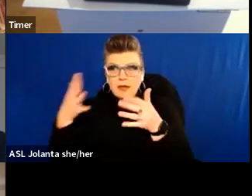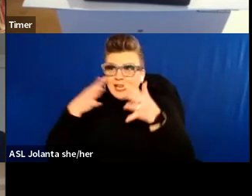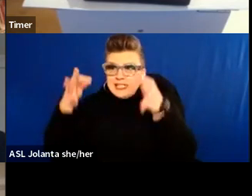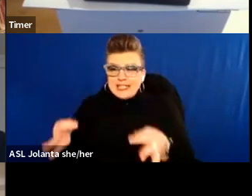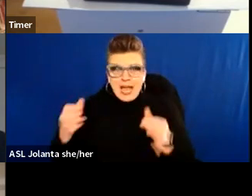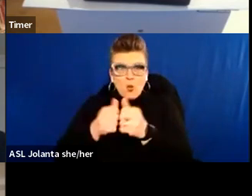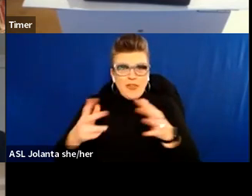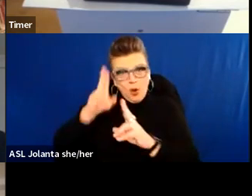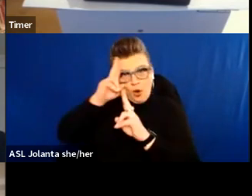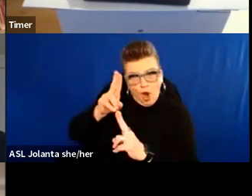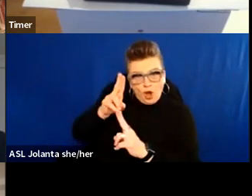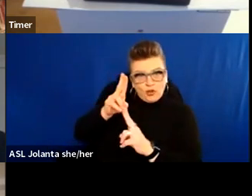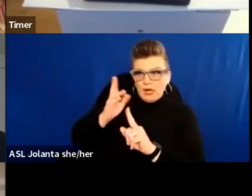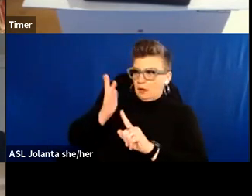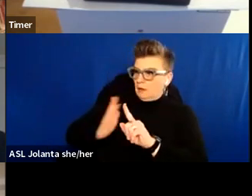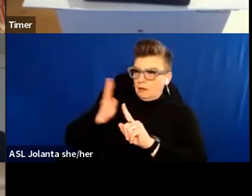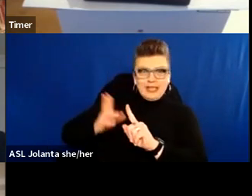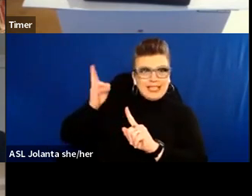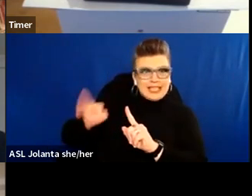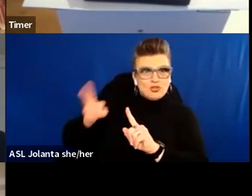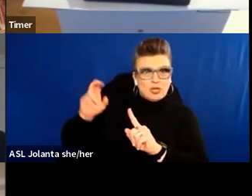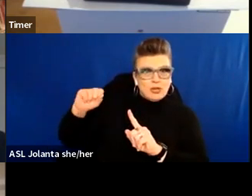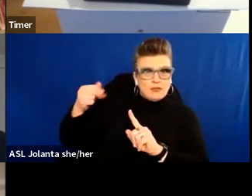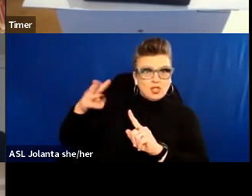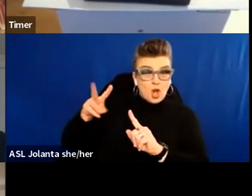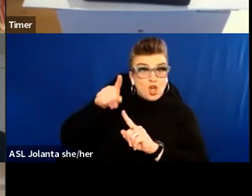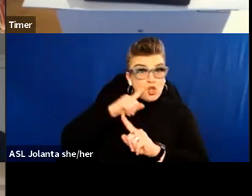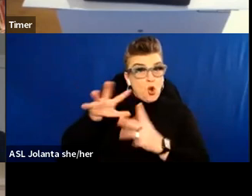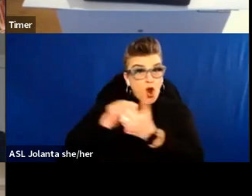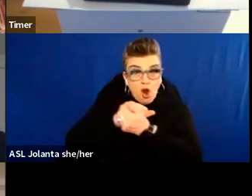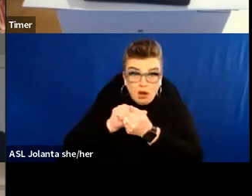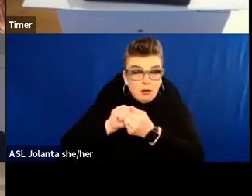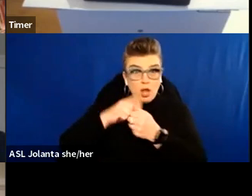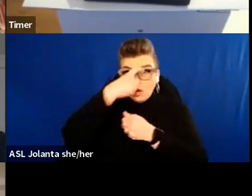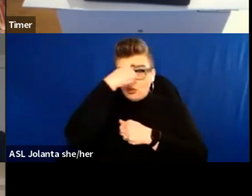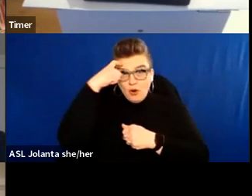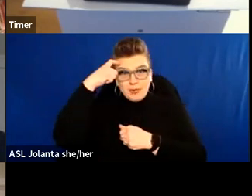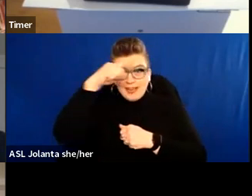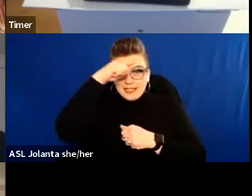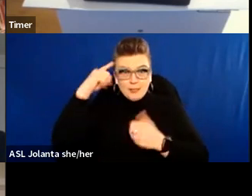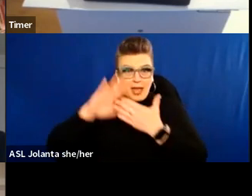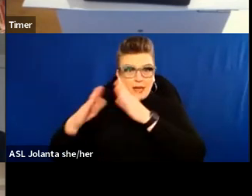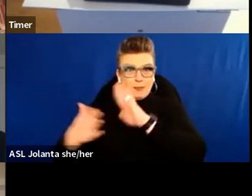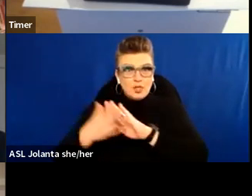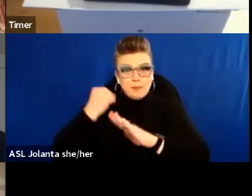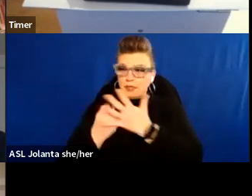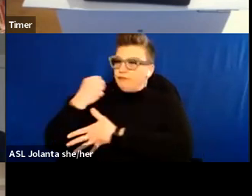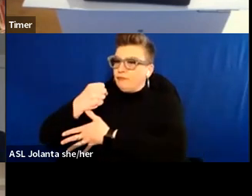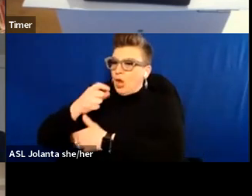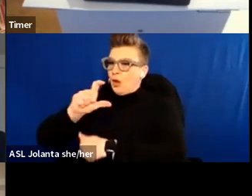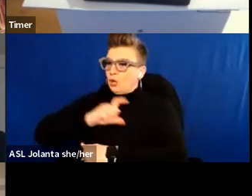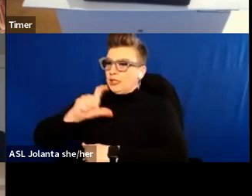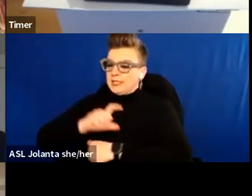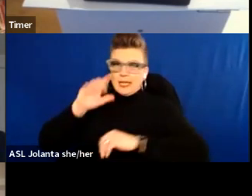traumatize black neighborhoods where school where community policing is prioritized over community schools because there's no